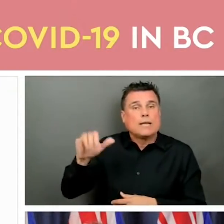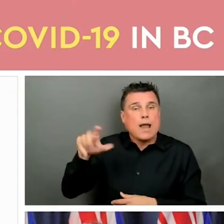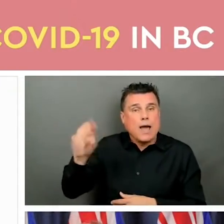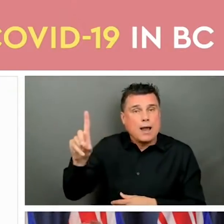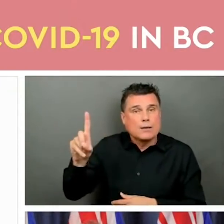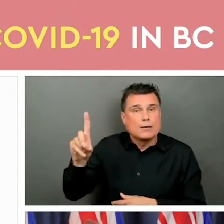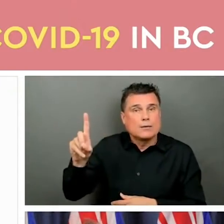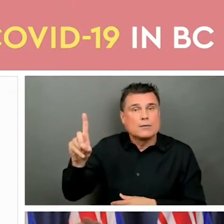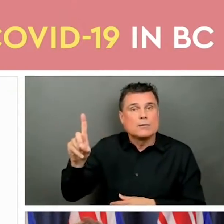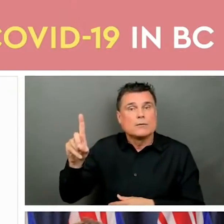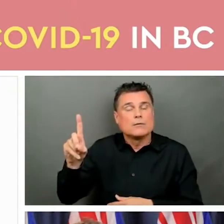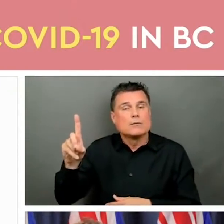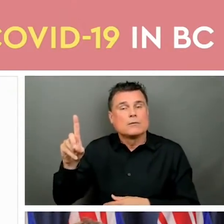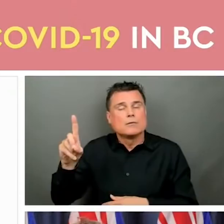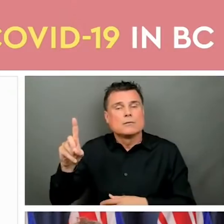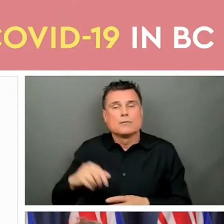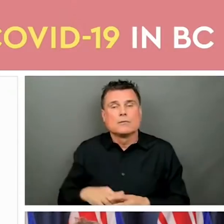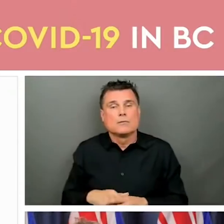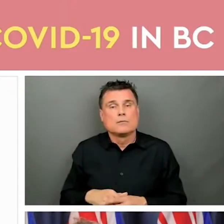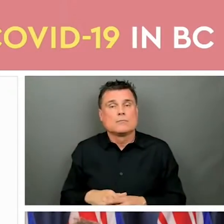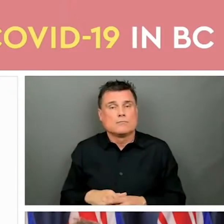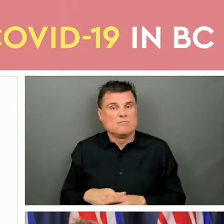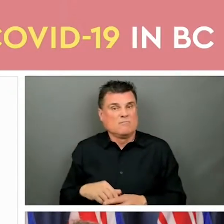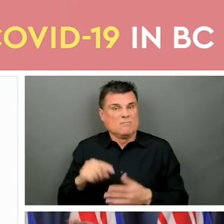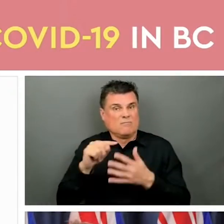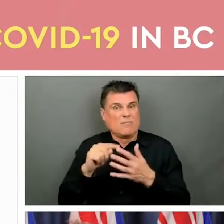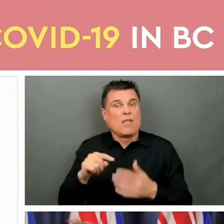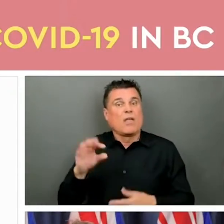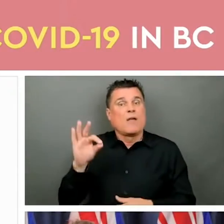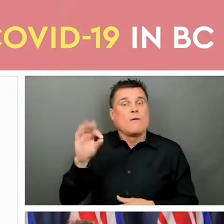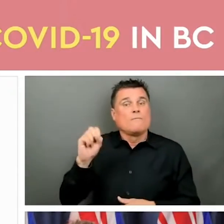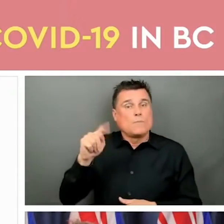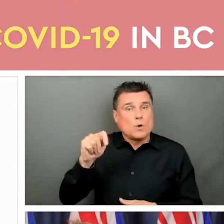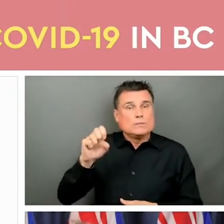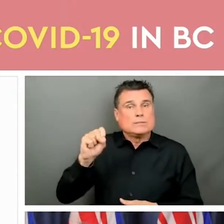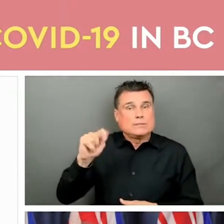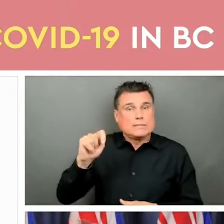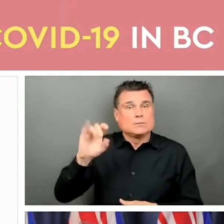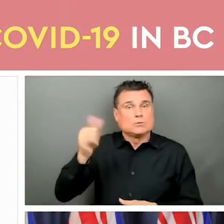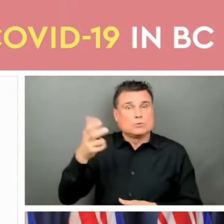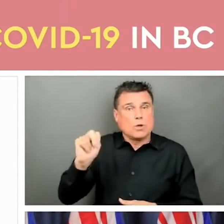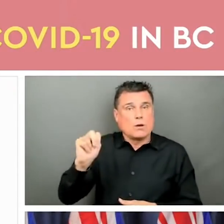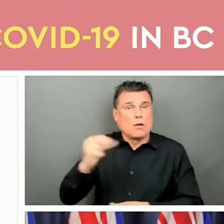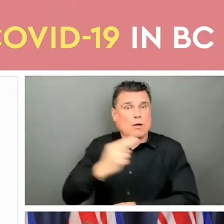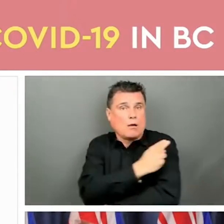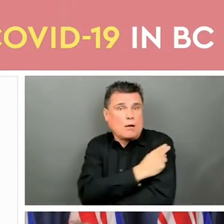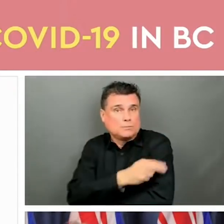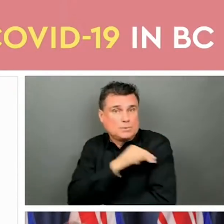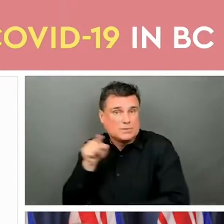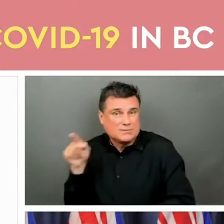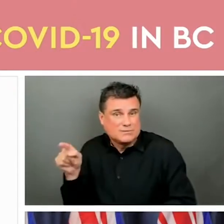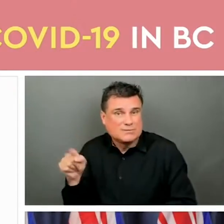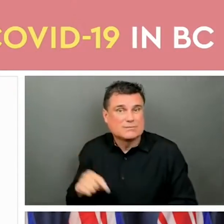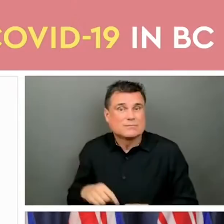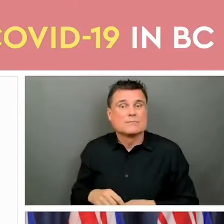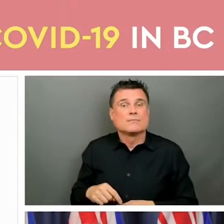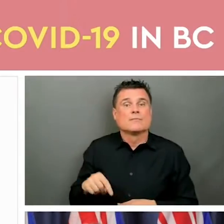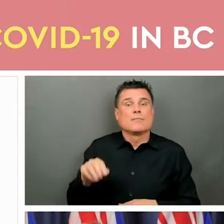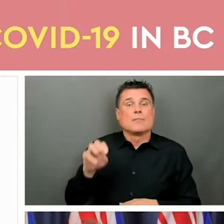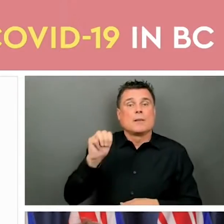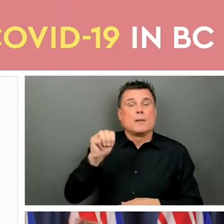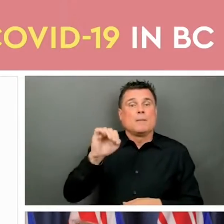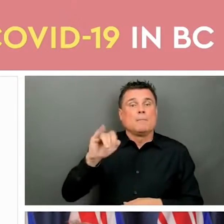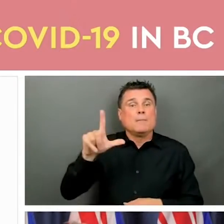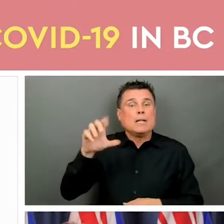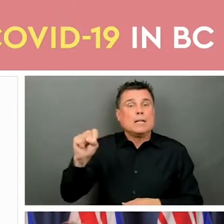challenges as well. I'd also note that there are a number of hospitals, and I'd cite in particular Lionsgate, Royal Columbian Hospital.